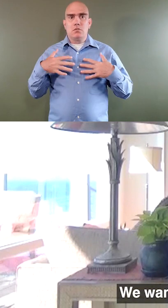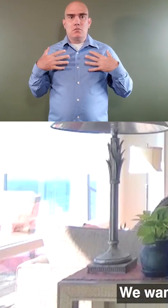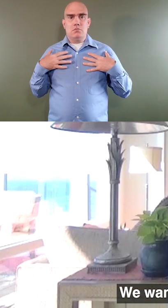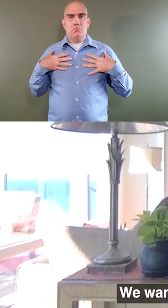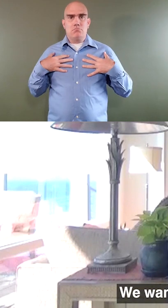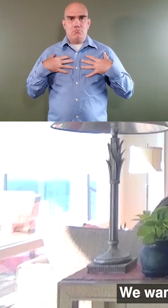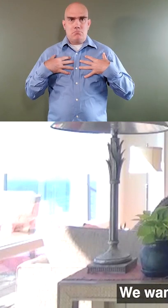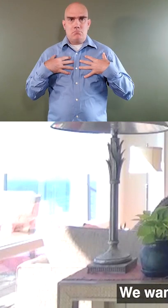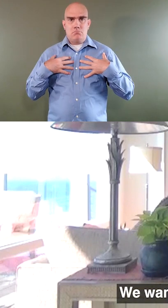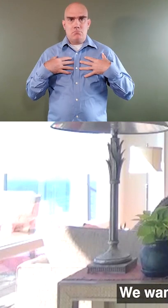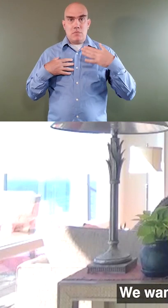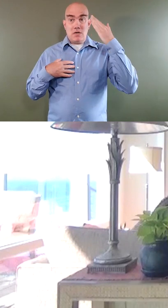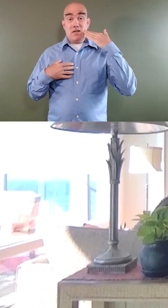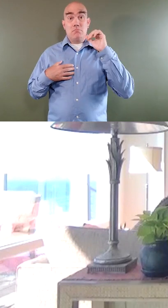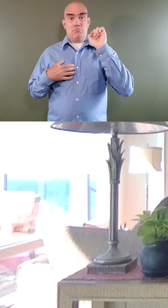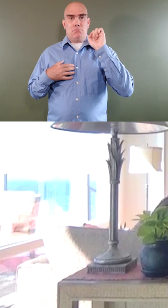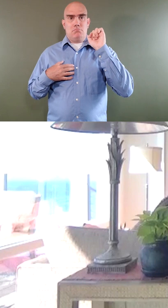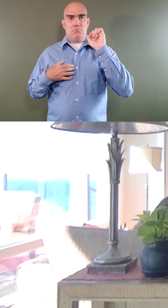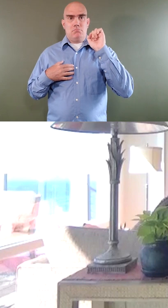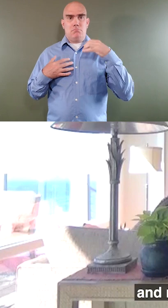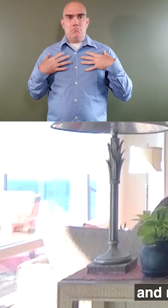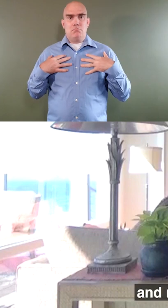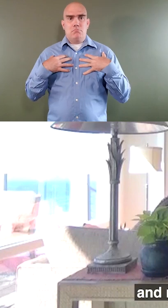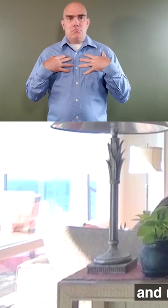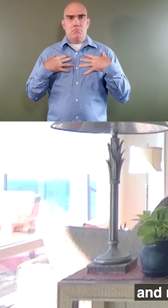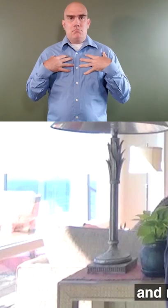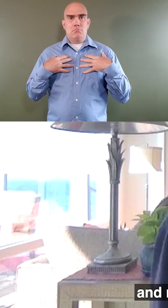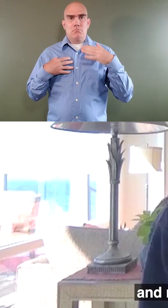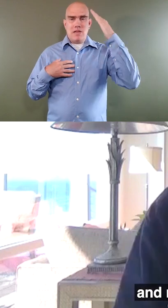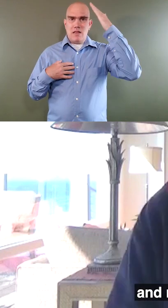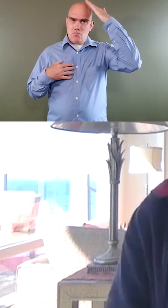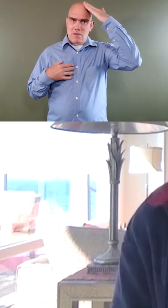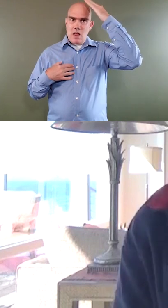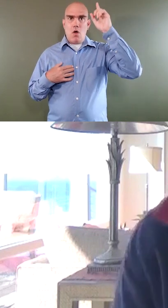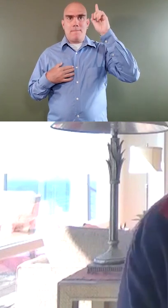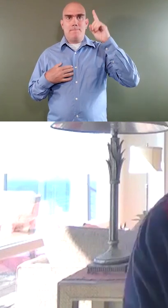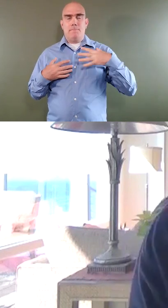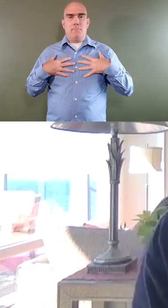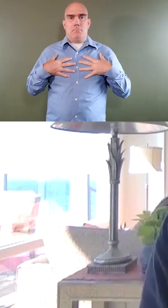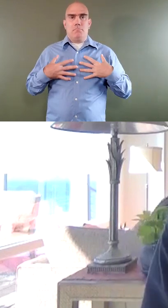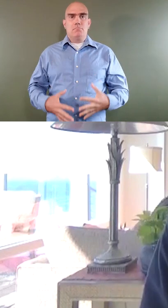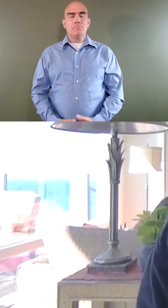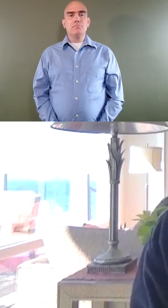want to try to roll the shoulders forward and raise the crown at the same time.